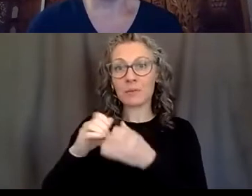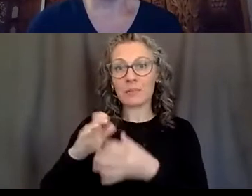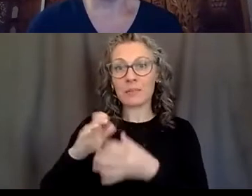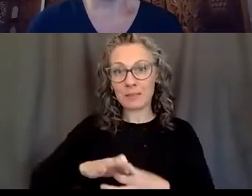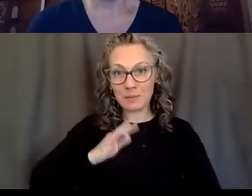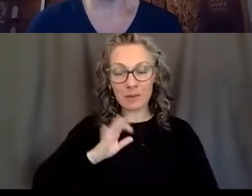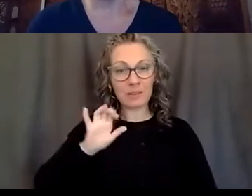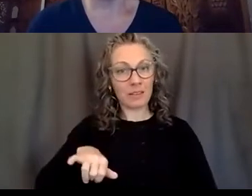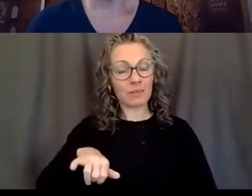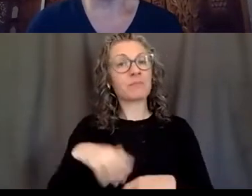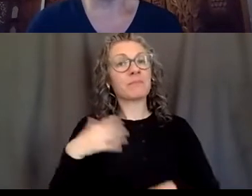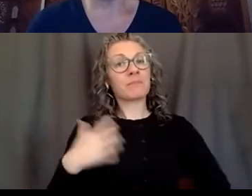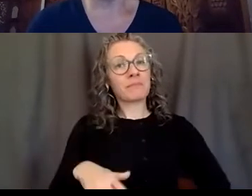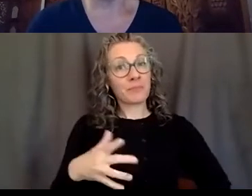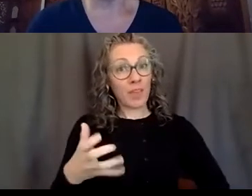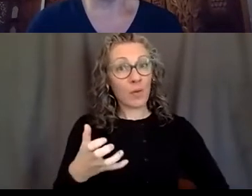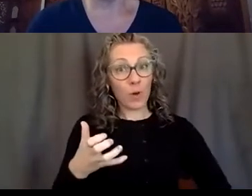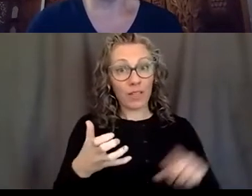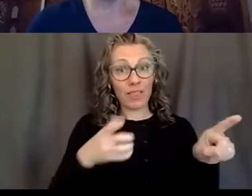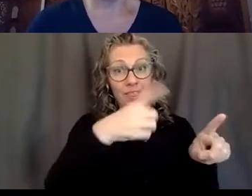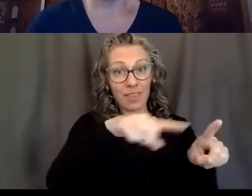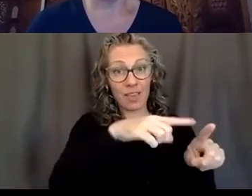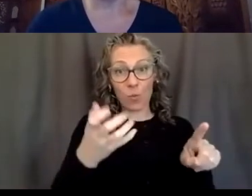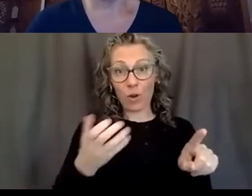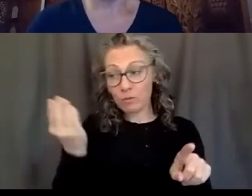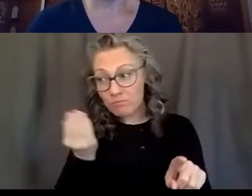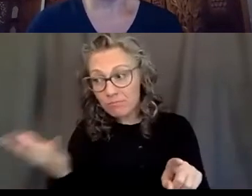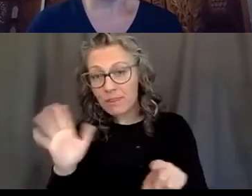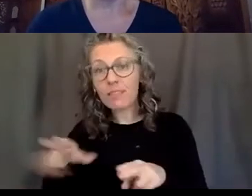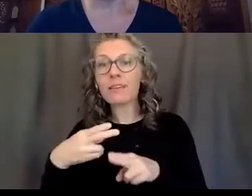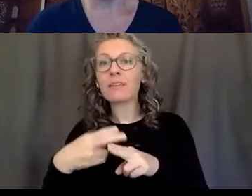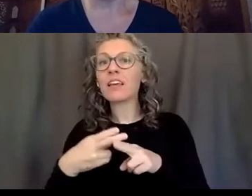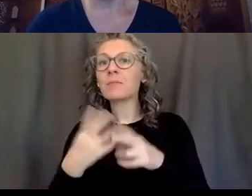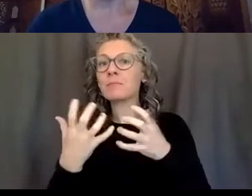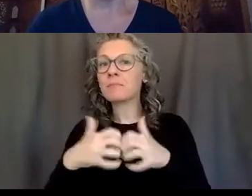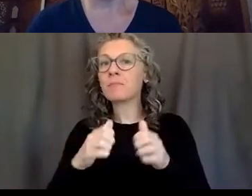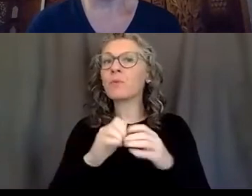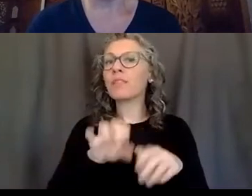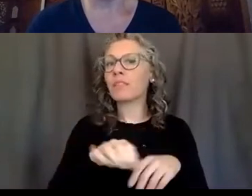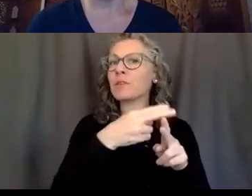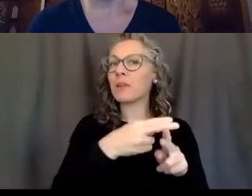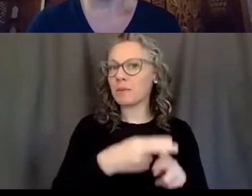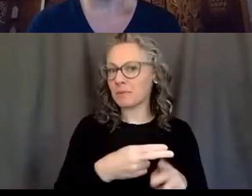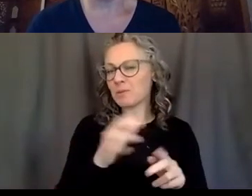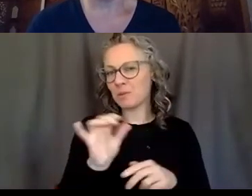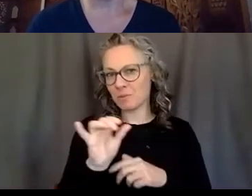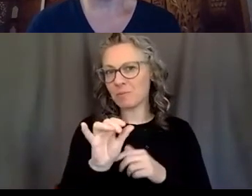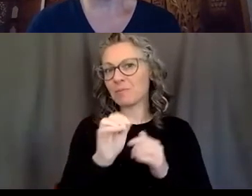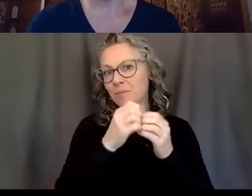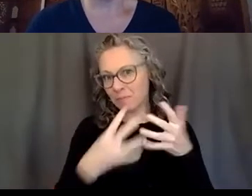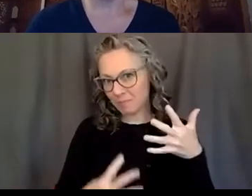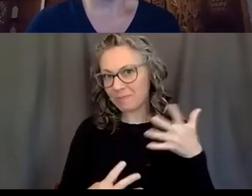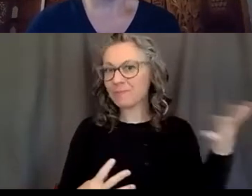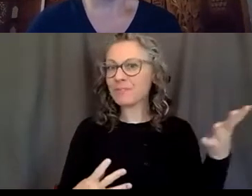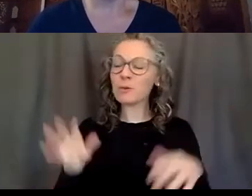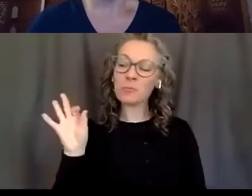But they want you to know that that is a name in conjunction to the other ones that you can use. Mm-hmm. So just